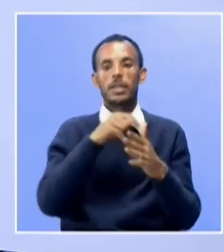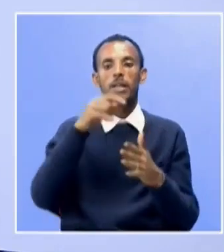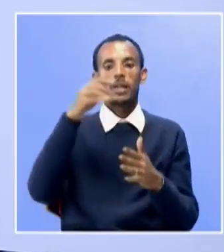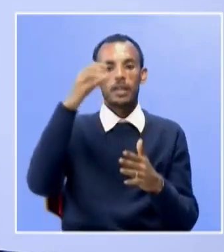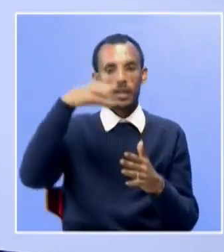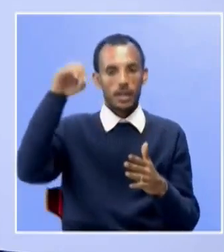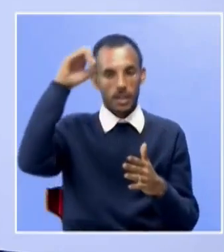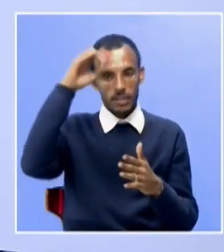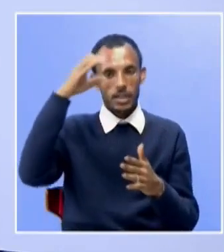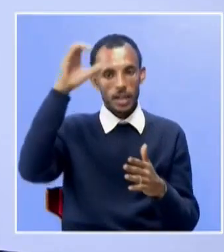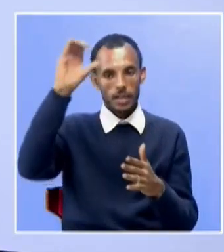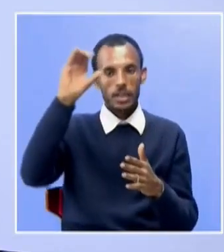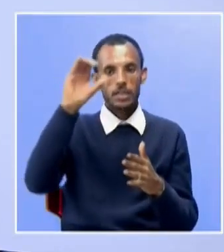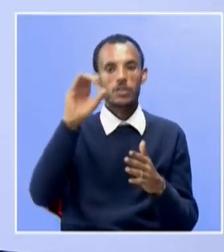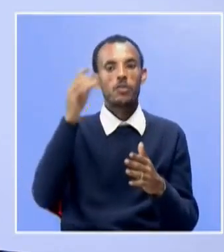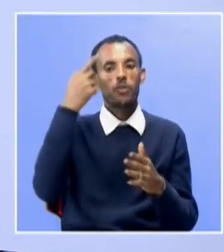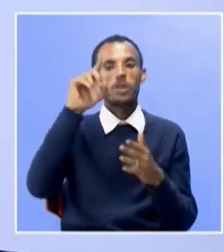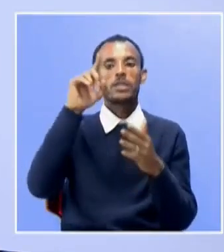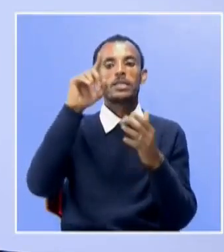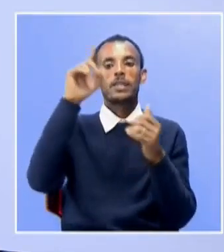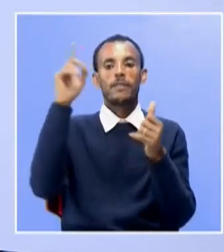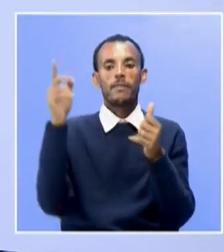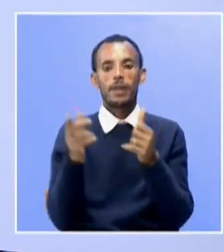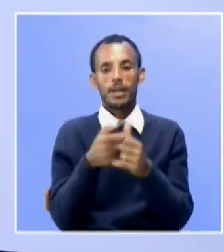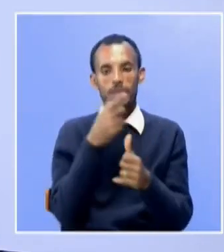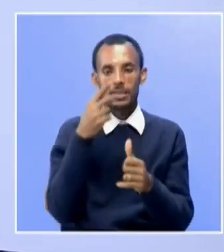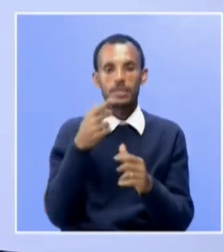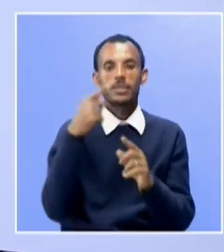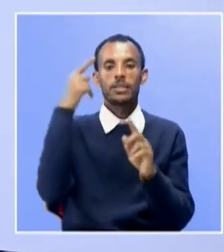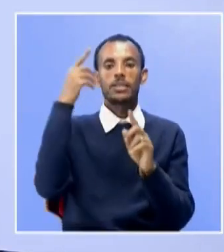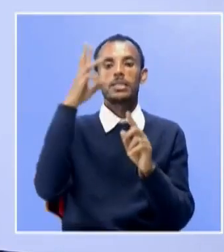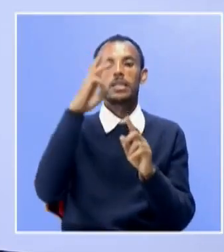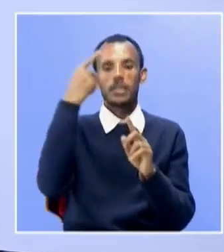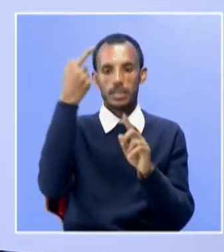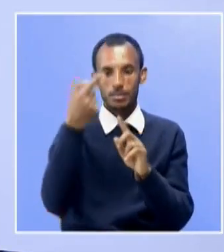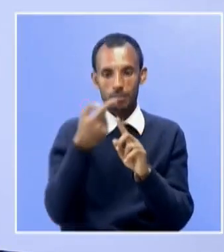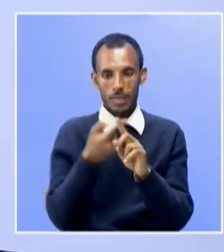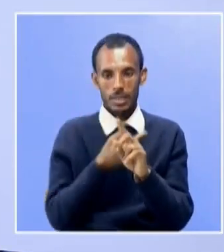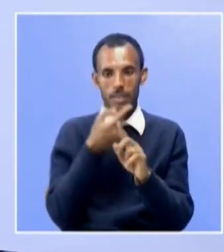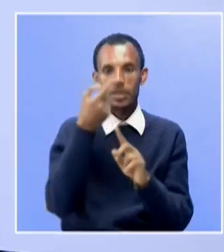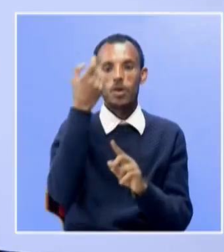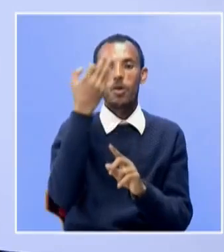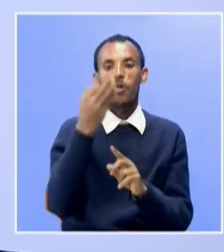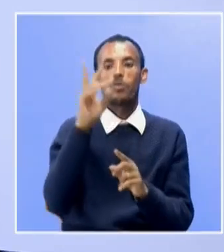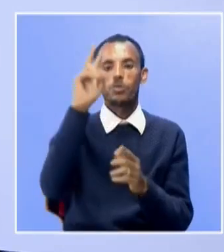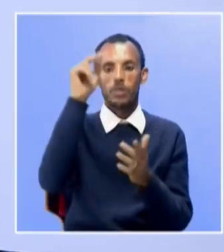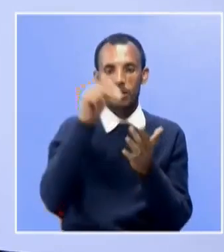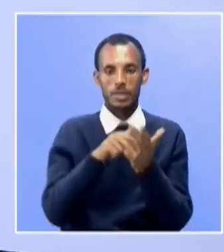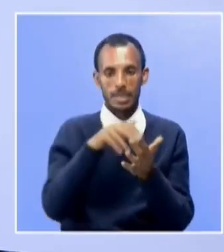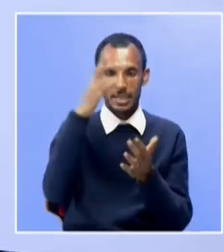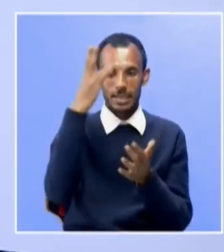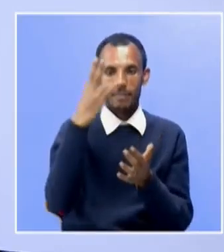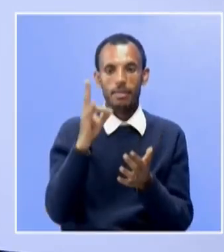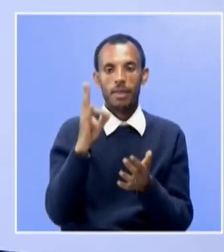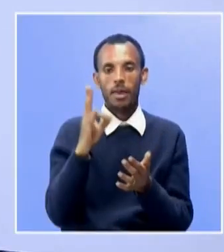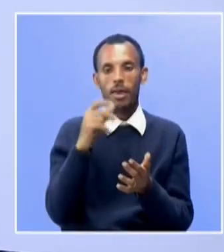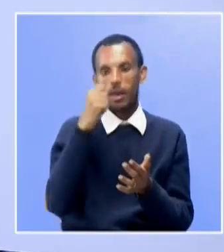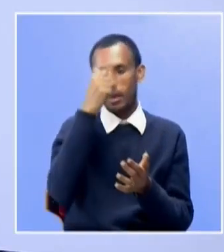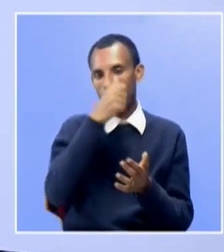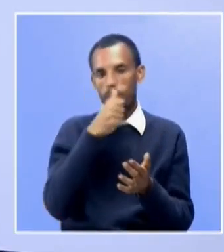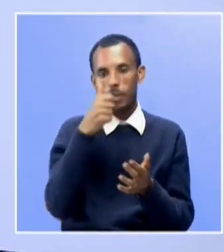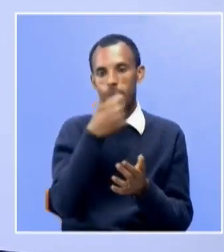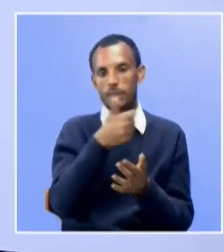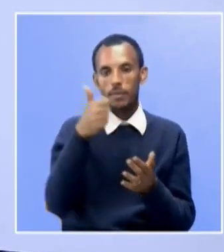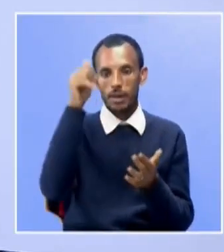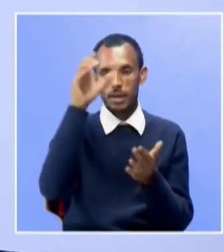for the first 6 months of 2017 of Addis